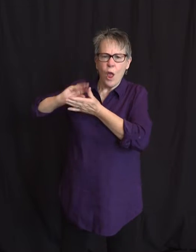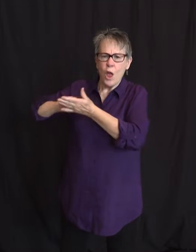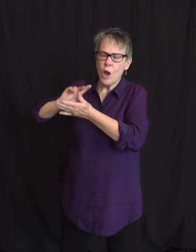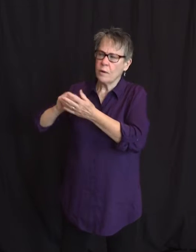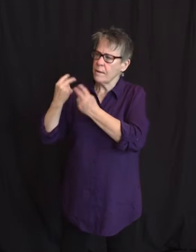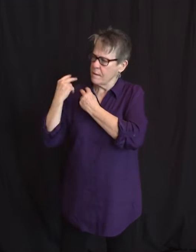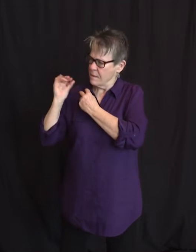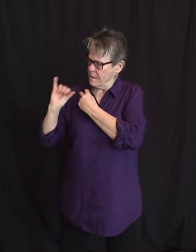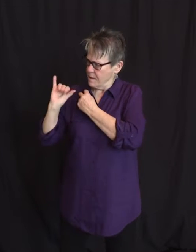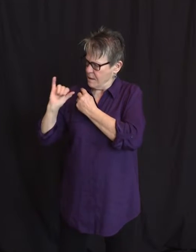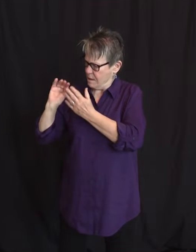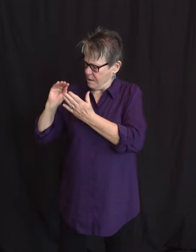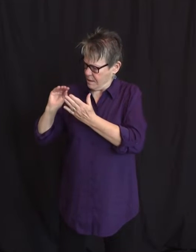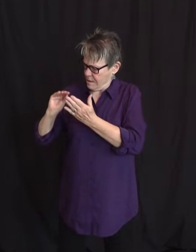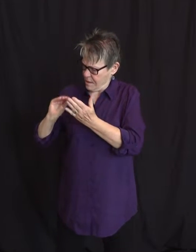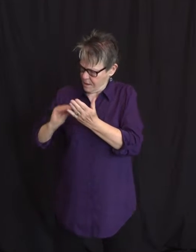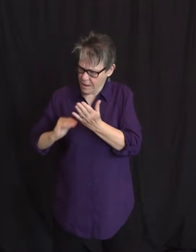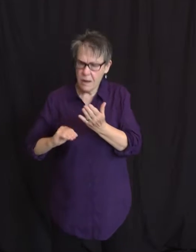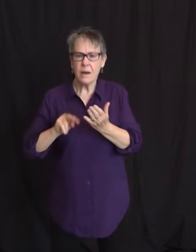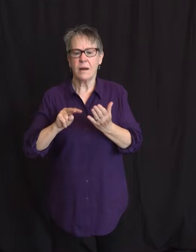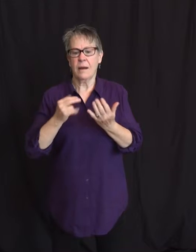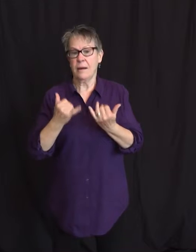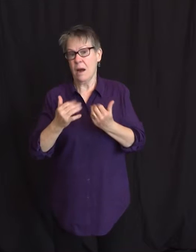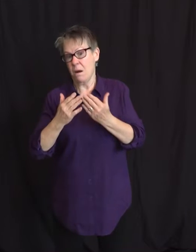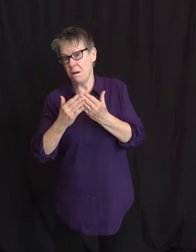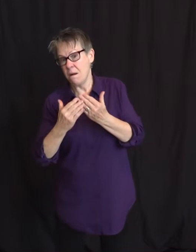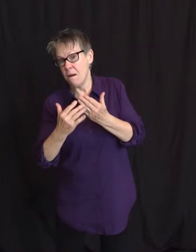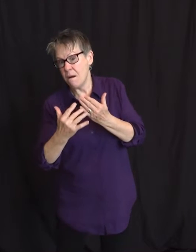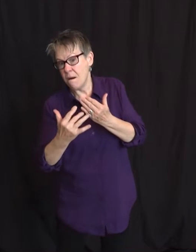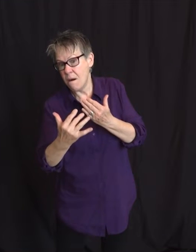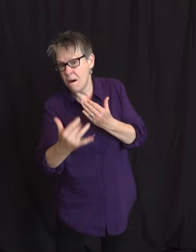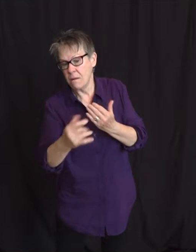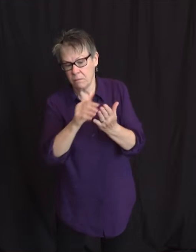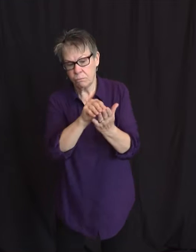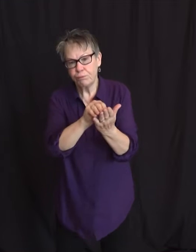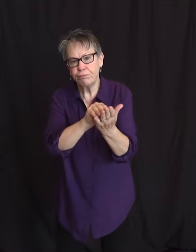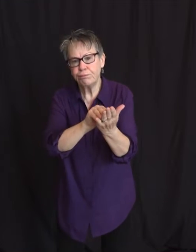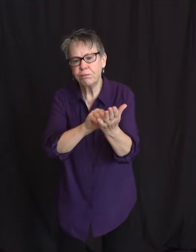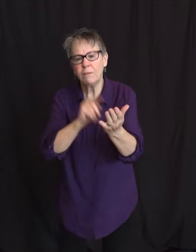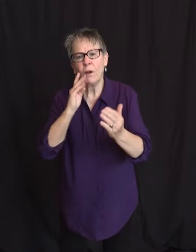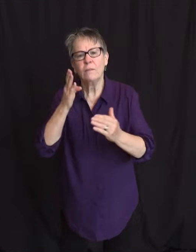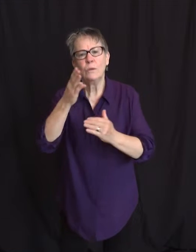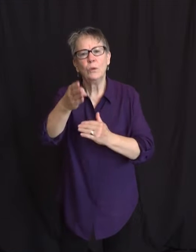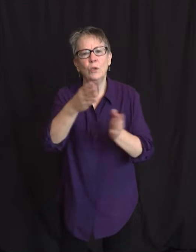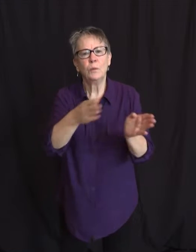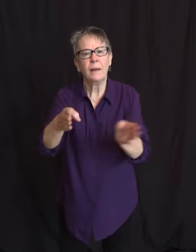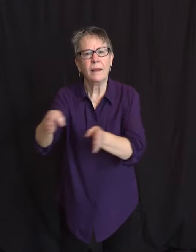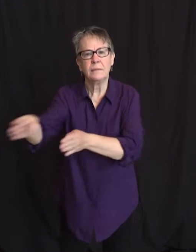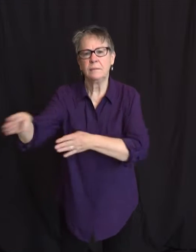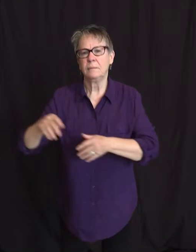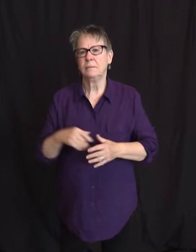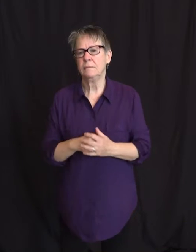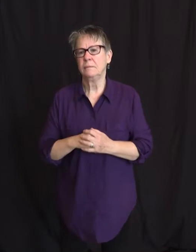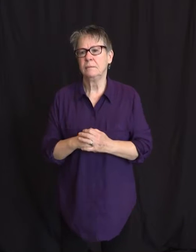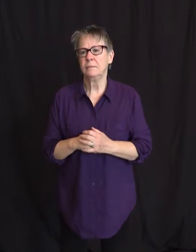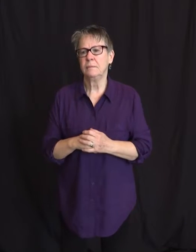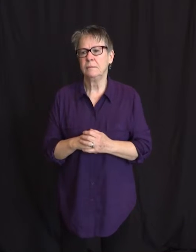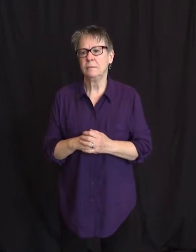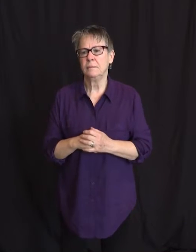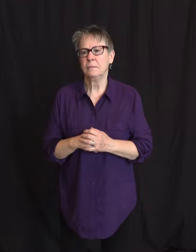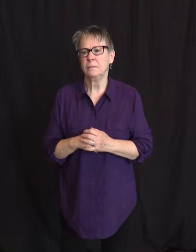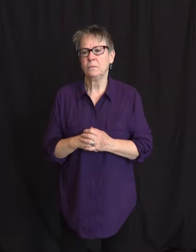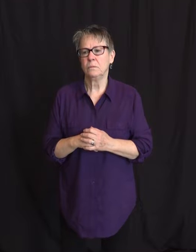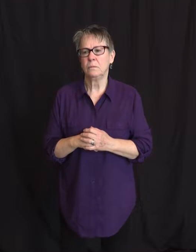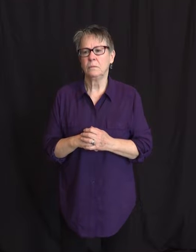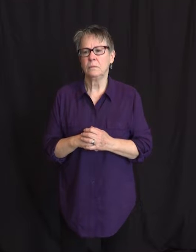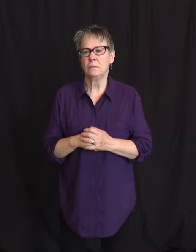will remain in effect in its entirety until further notice. For us to move out from underneath this order, we need